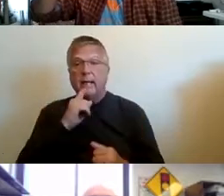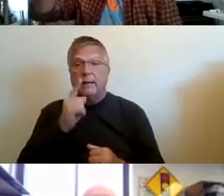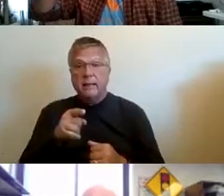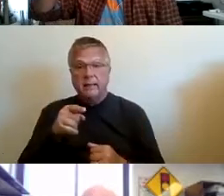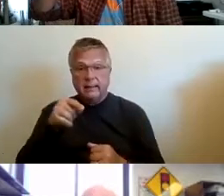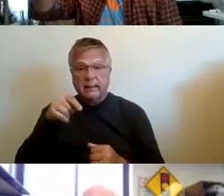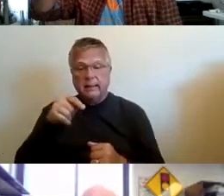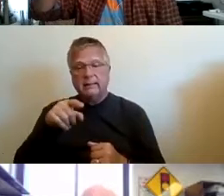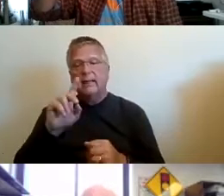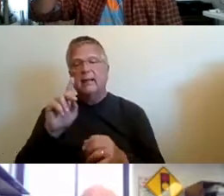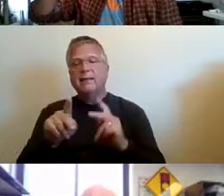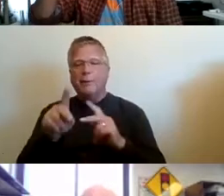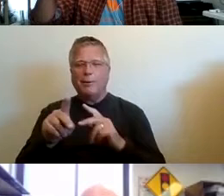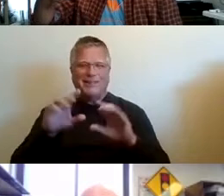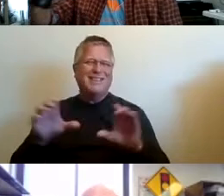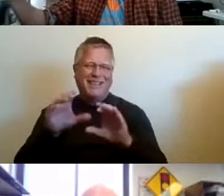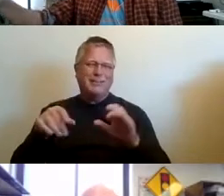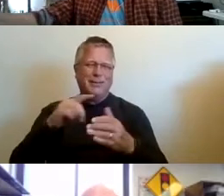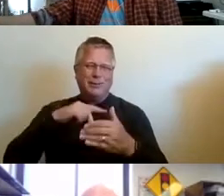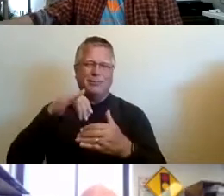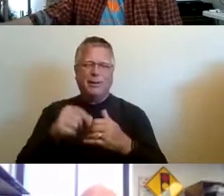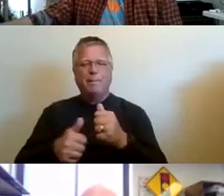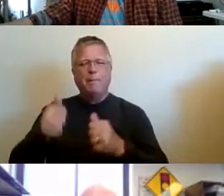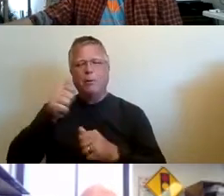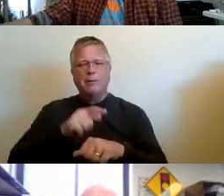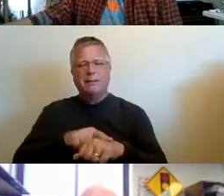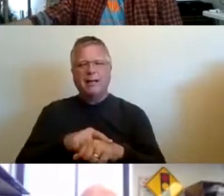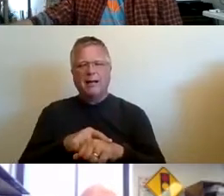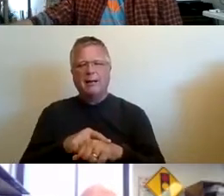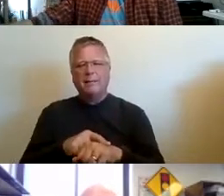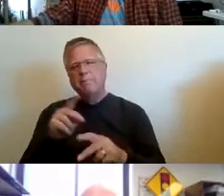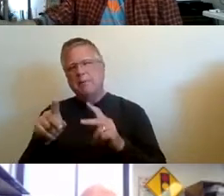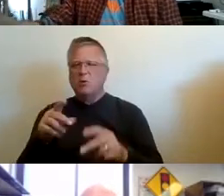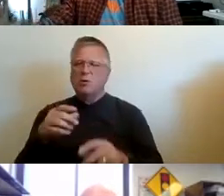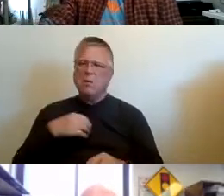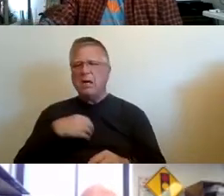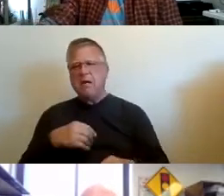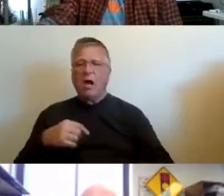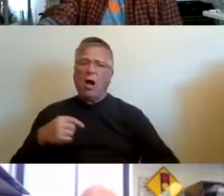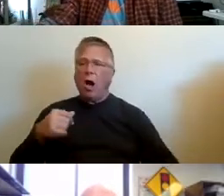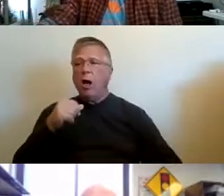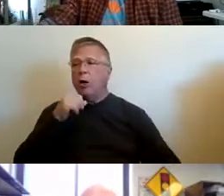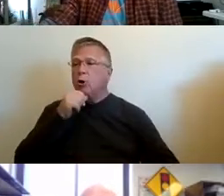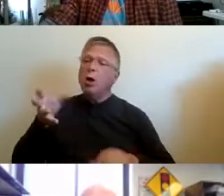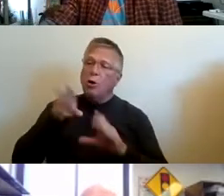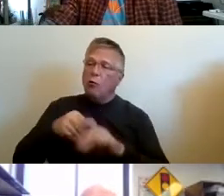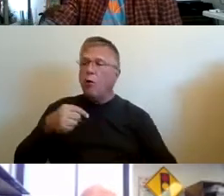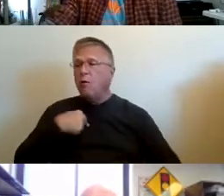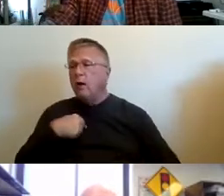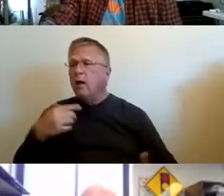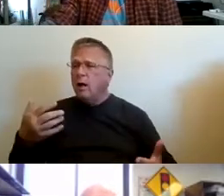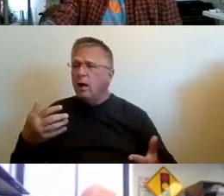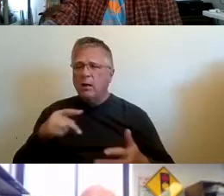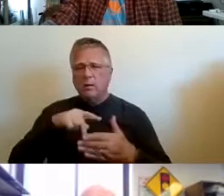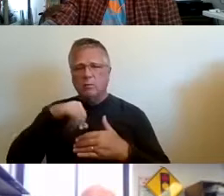public engagement of this process. Most of the time we receive this complaint that we are not being involved in this